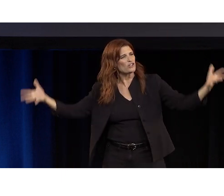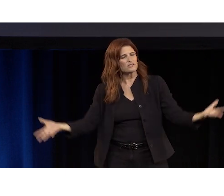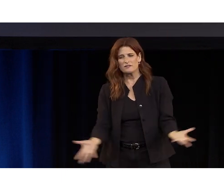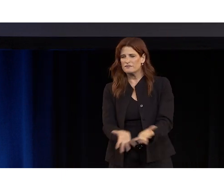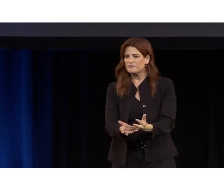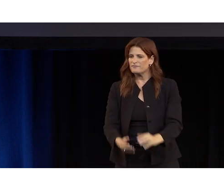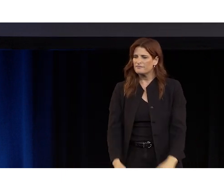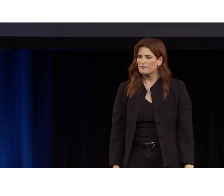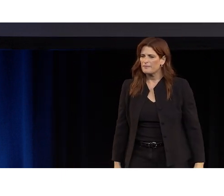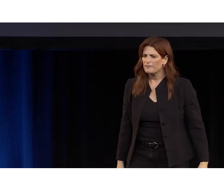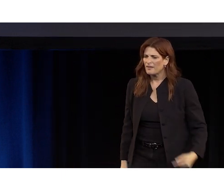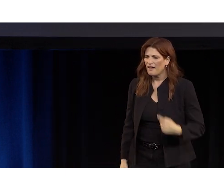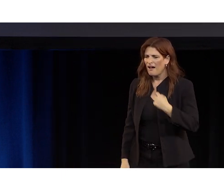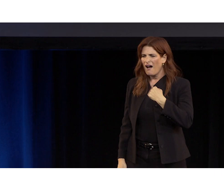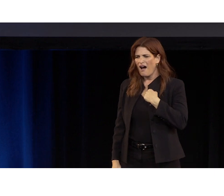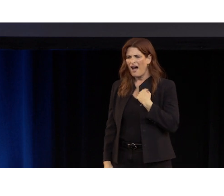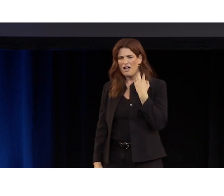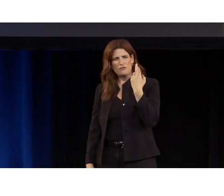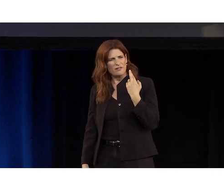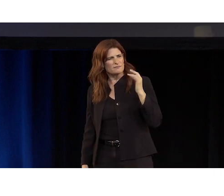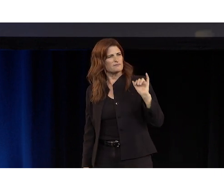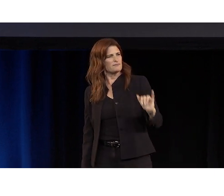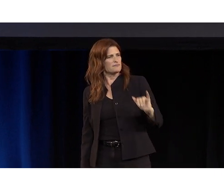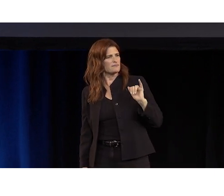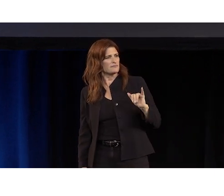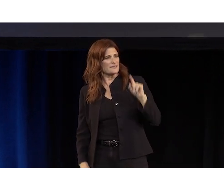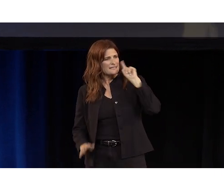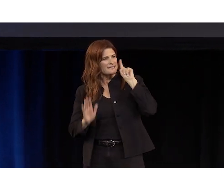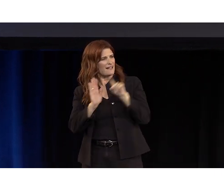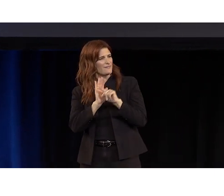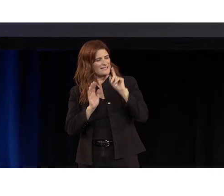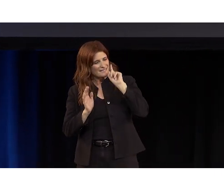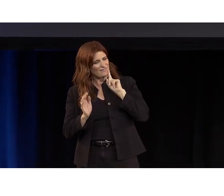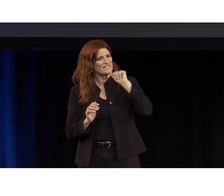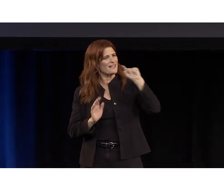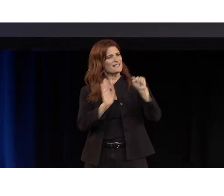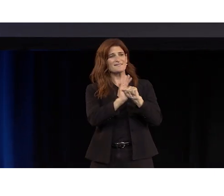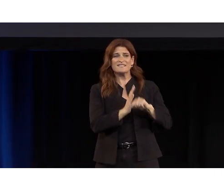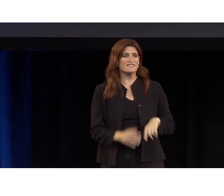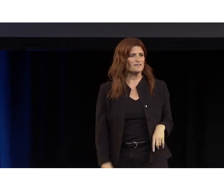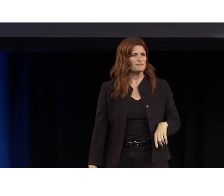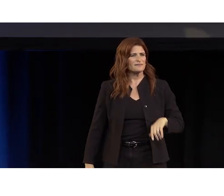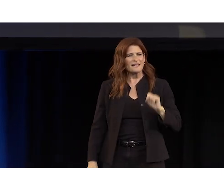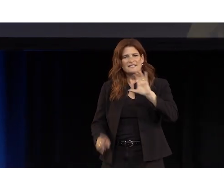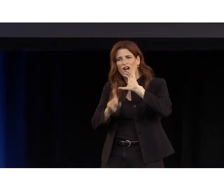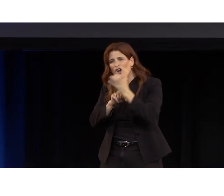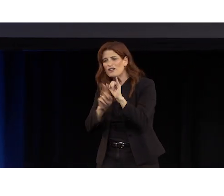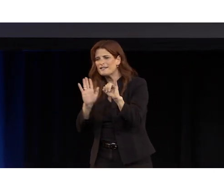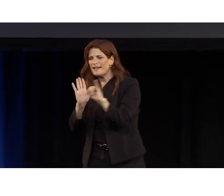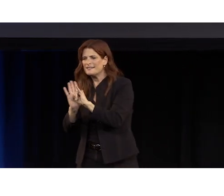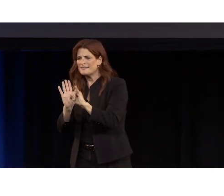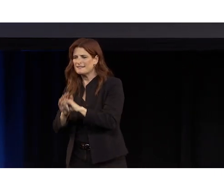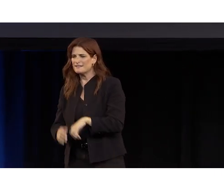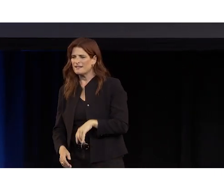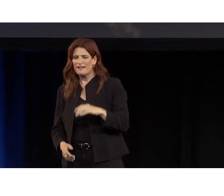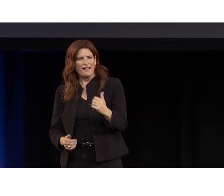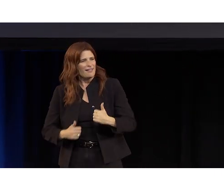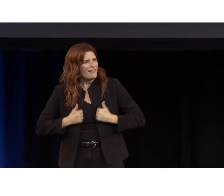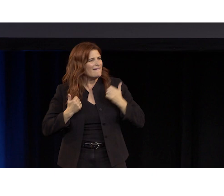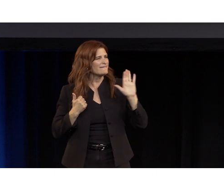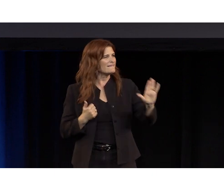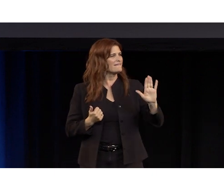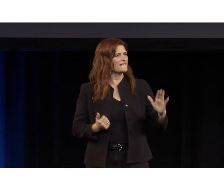people from all over the world. I realized something profound. Deafness is not a deficit, it's a